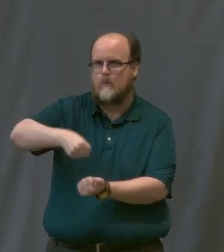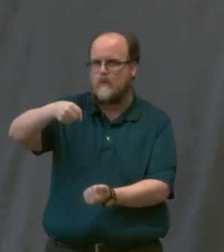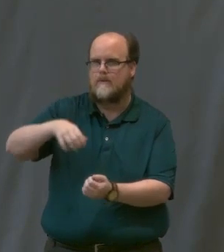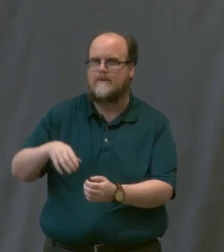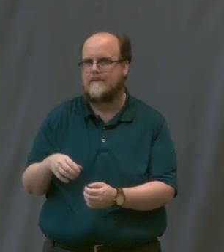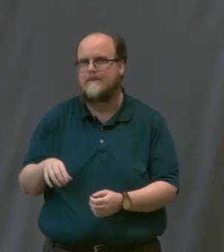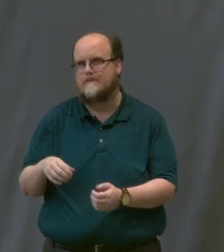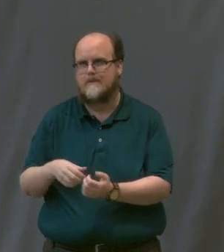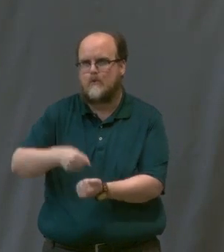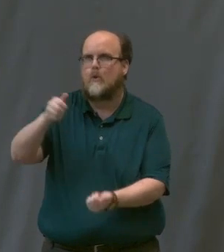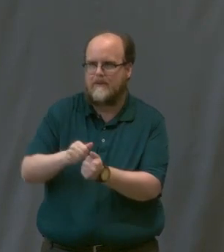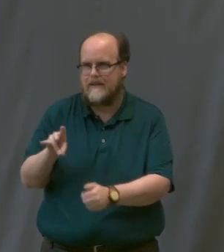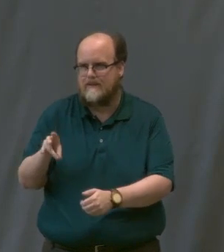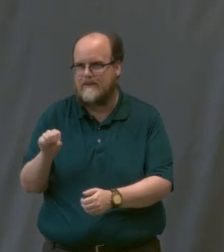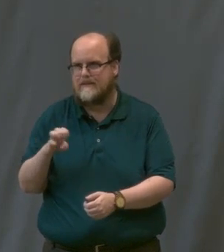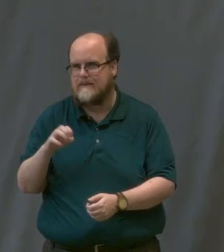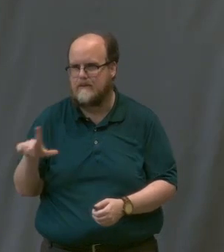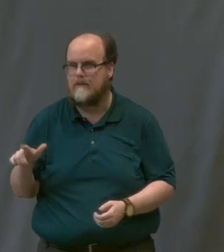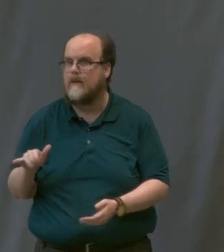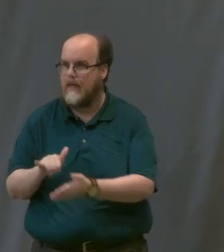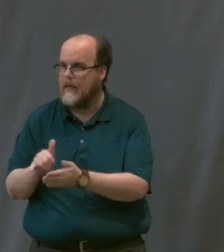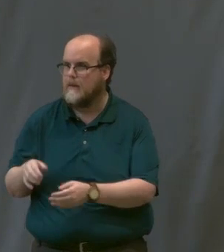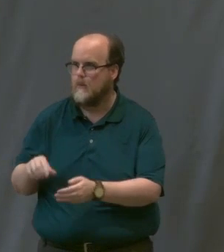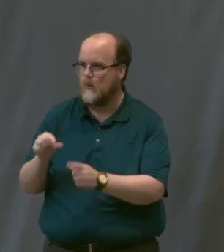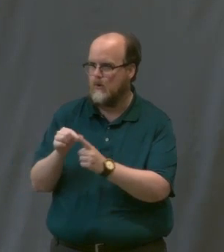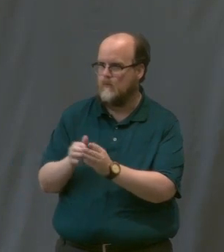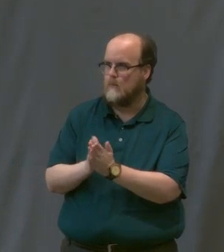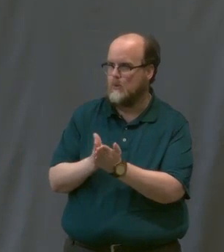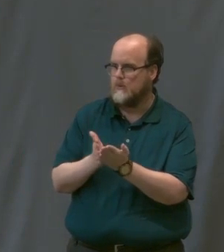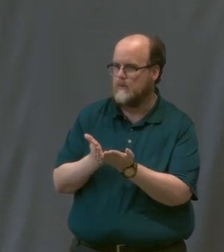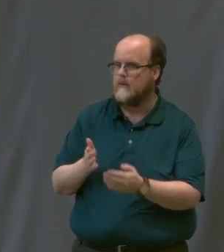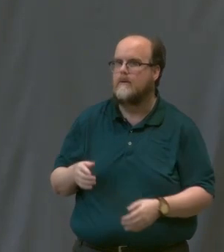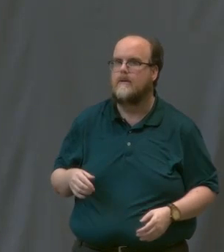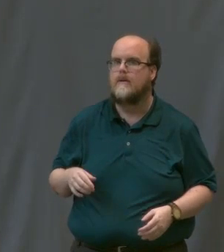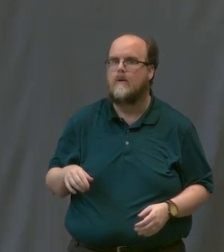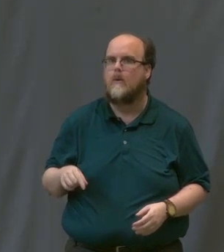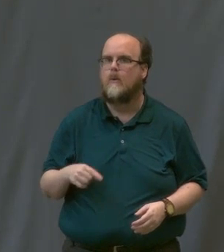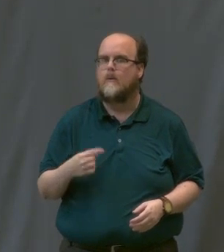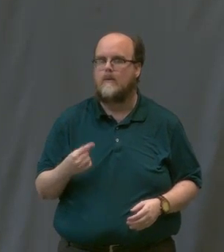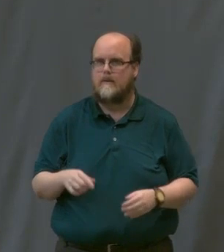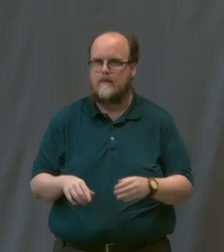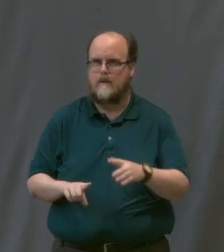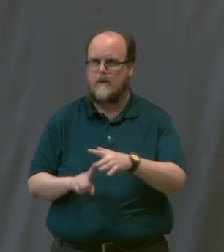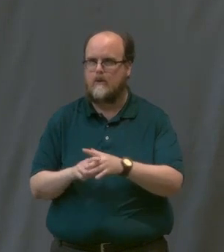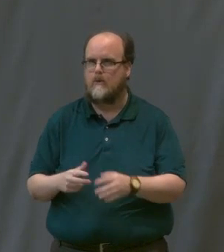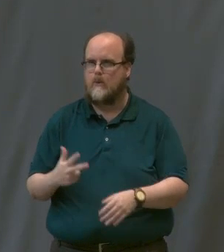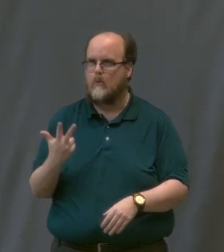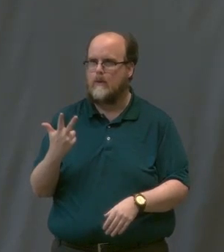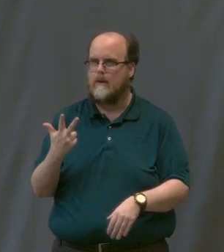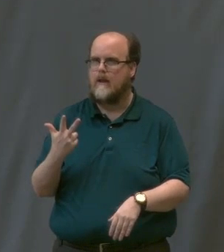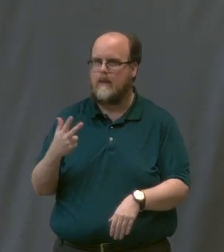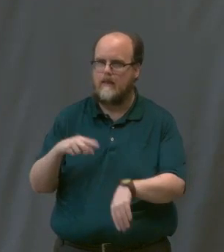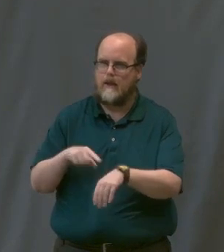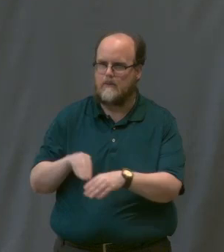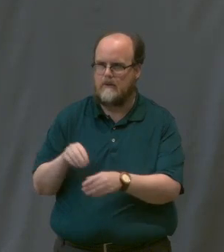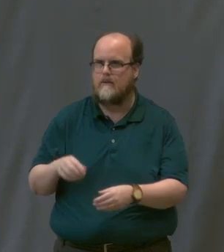it. This version of this Greek word is only found 3 times in the New Testament, and all 3 of them